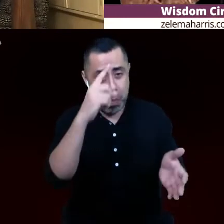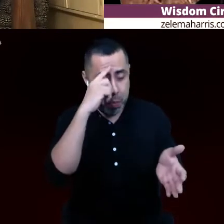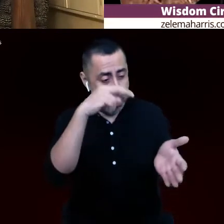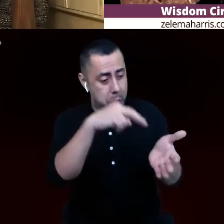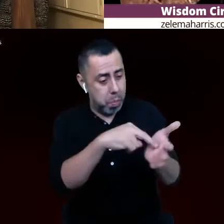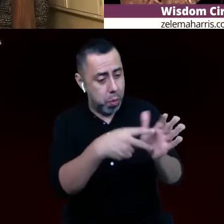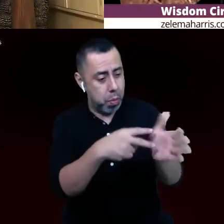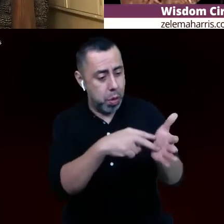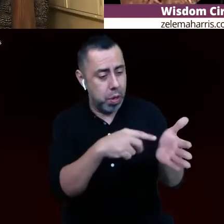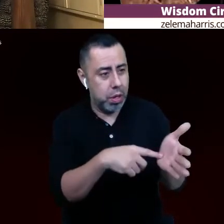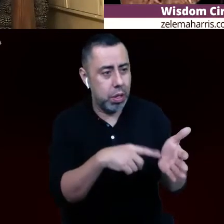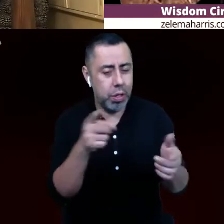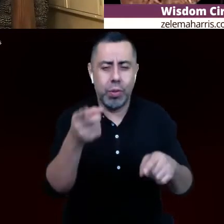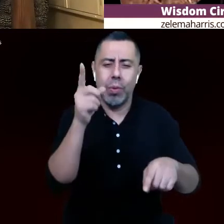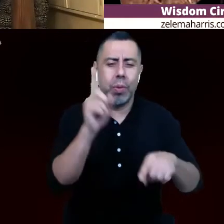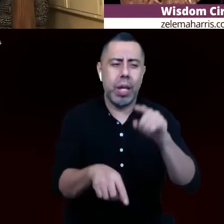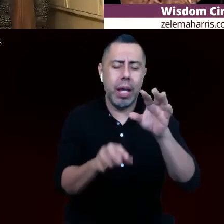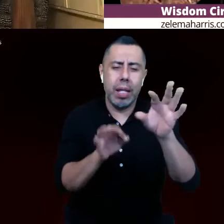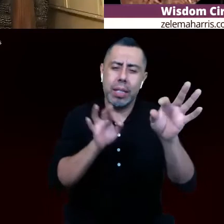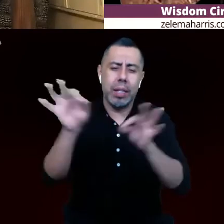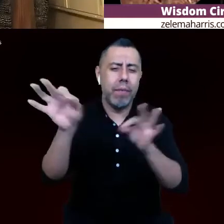you can't define it for